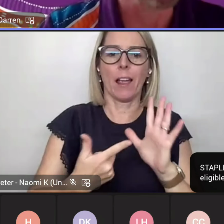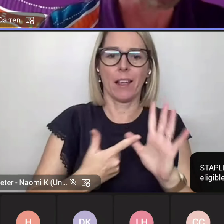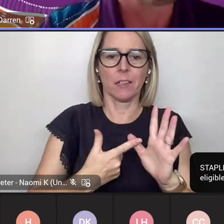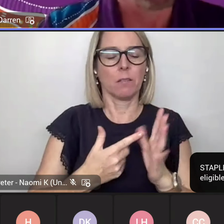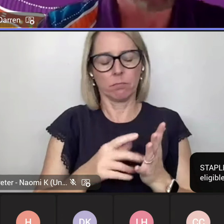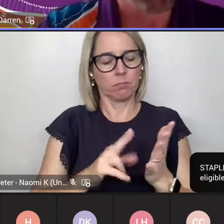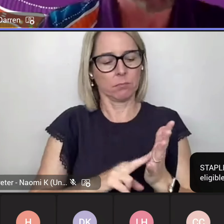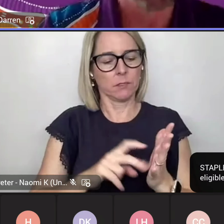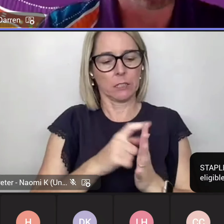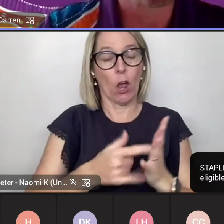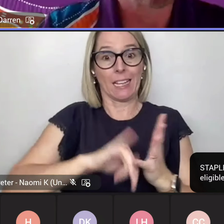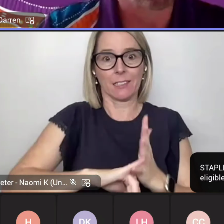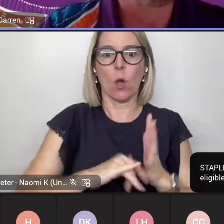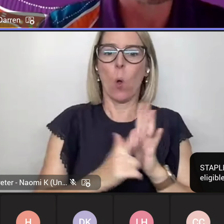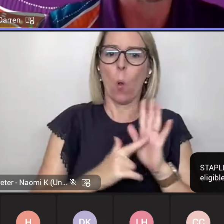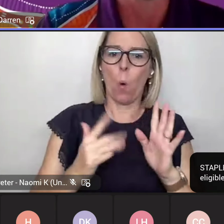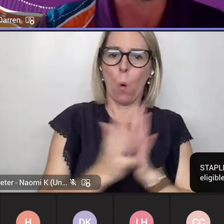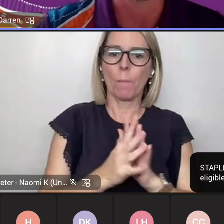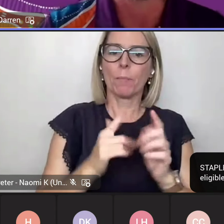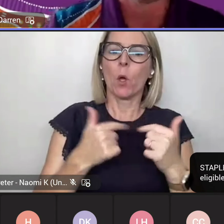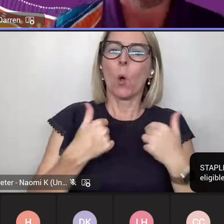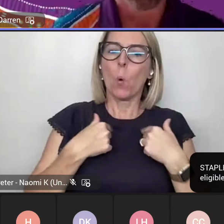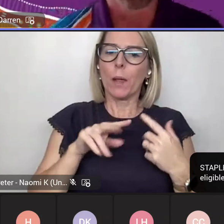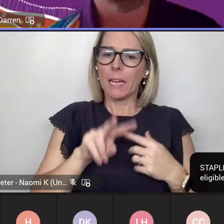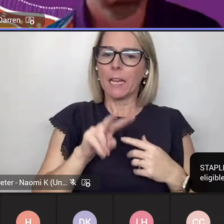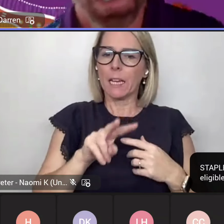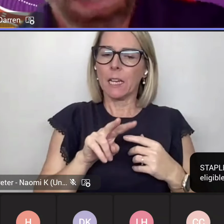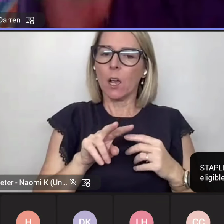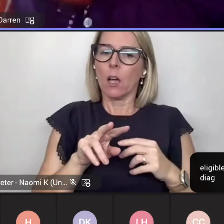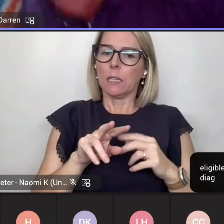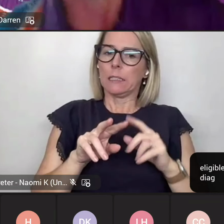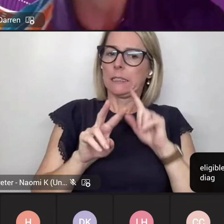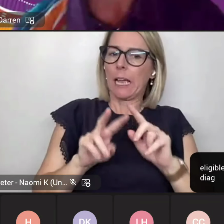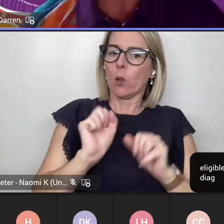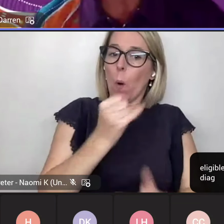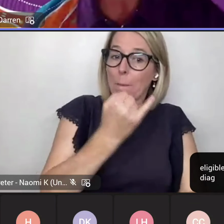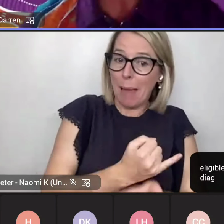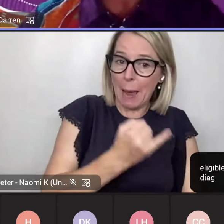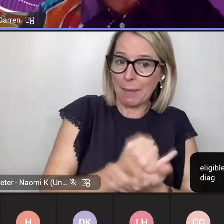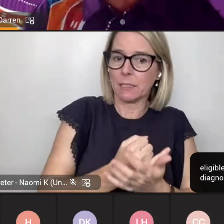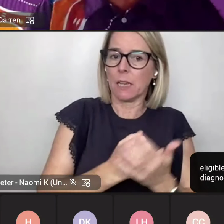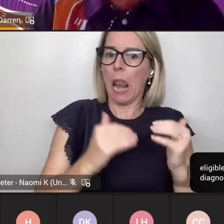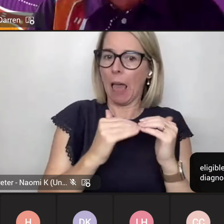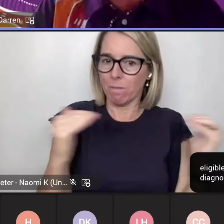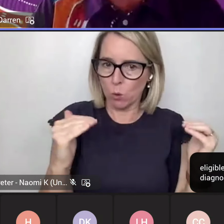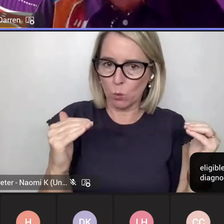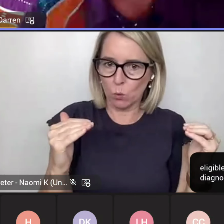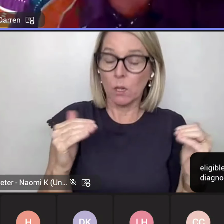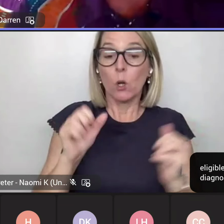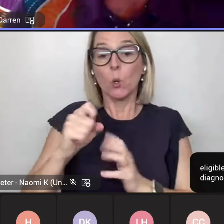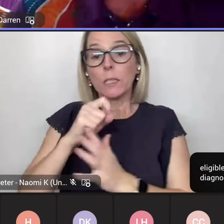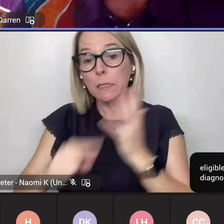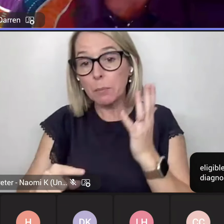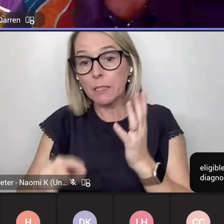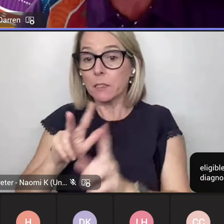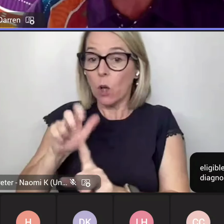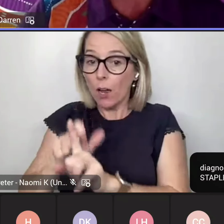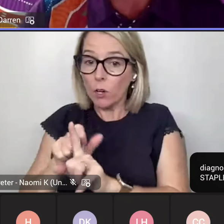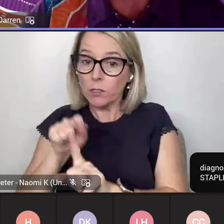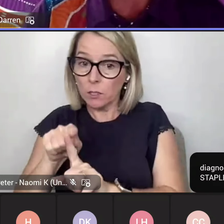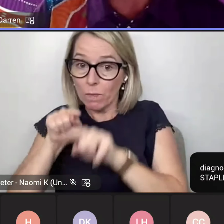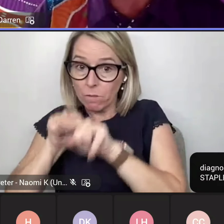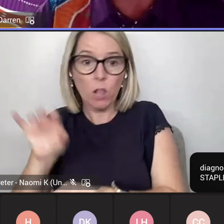eligible based on your impairments, not your type of disability or diagnosis. So with